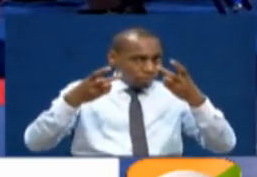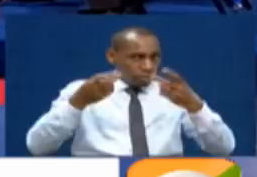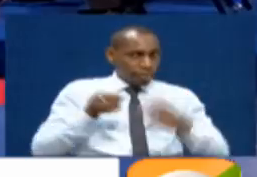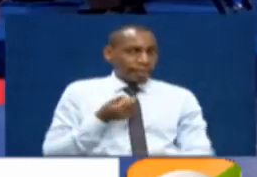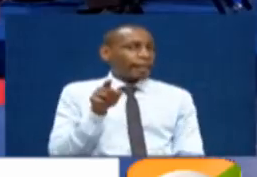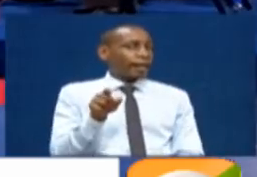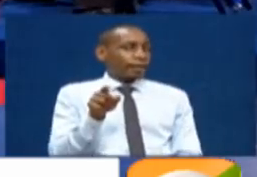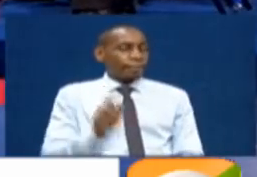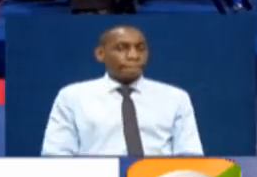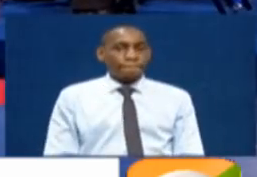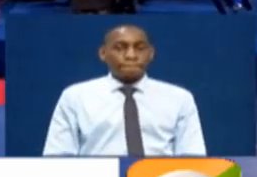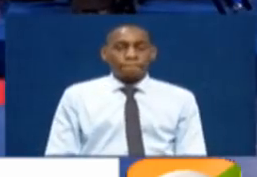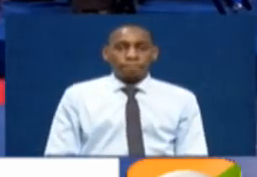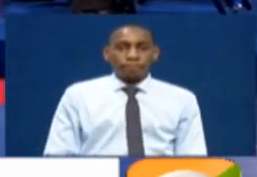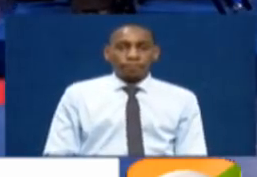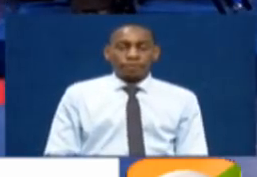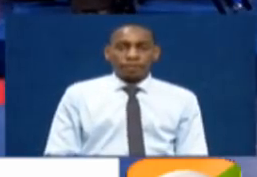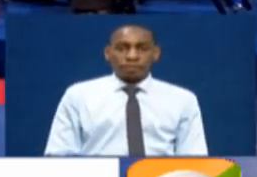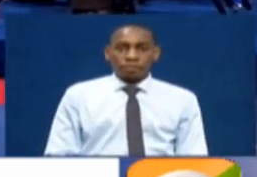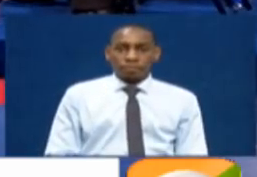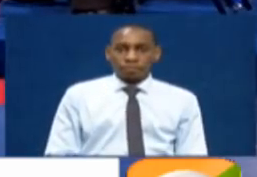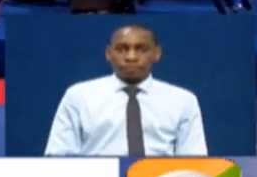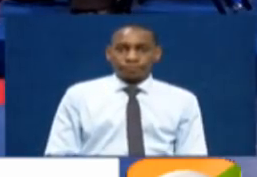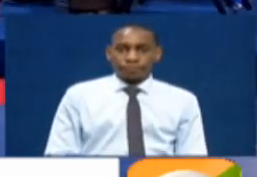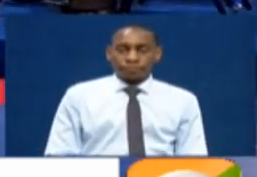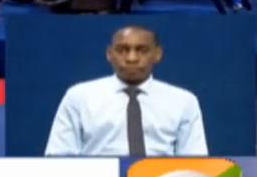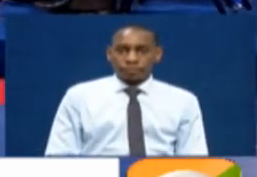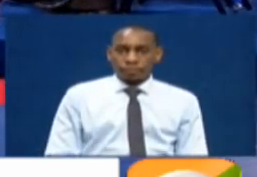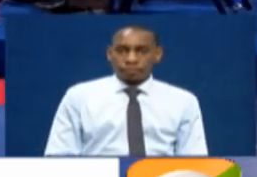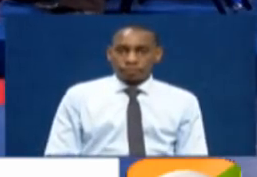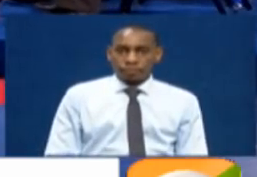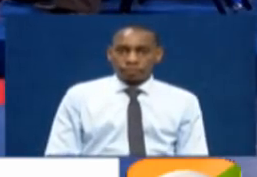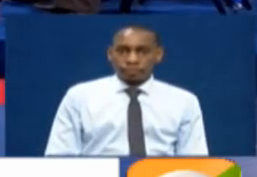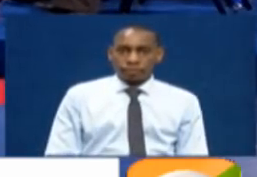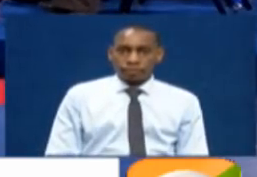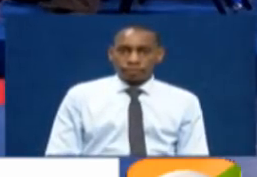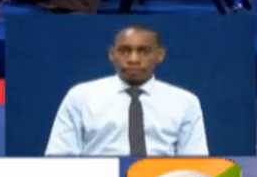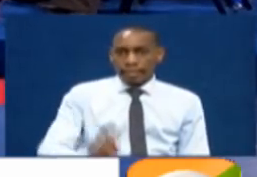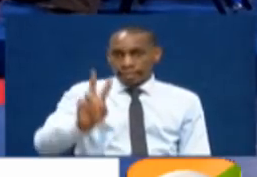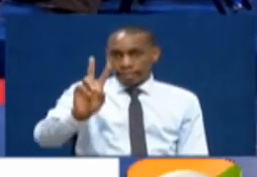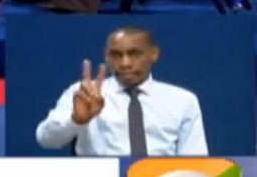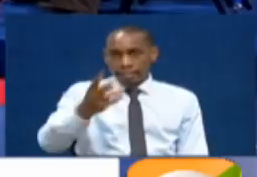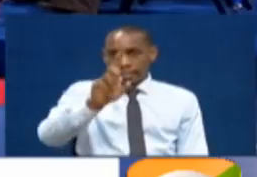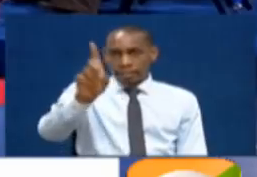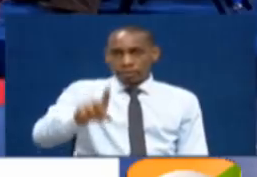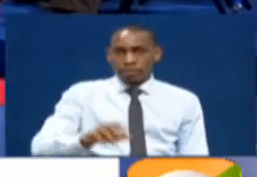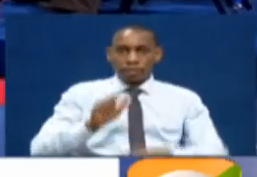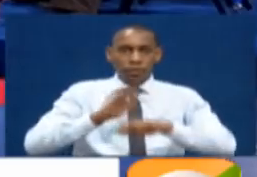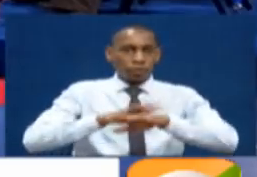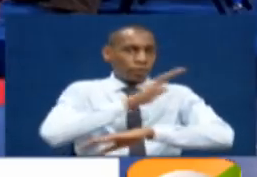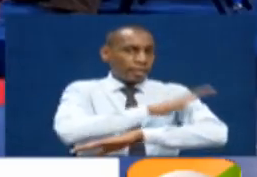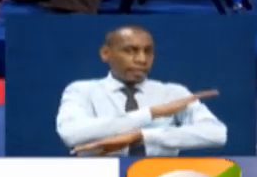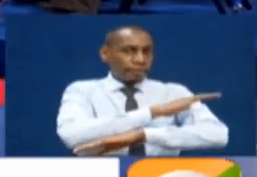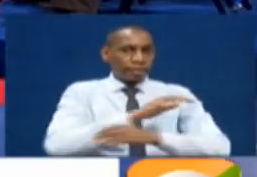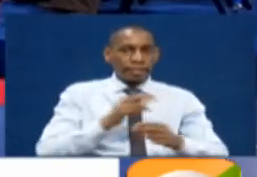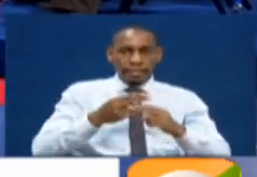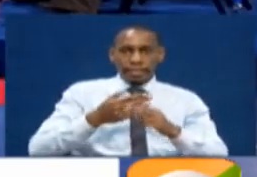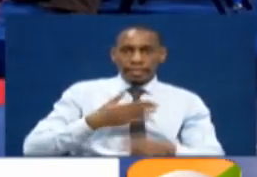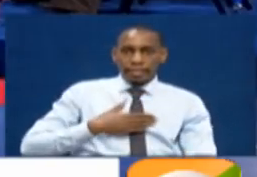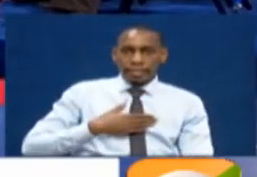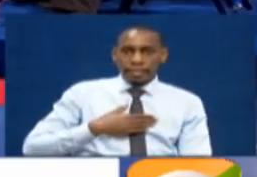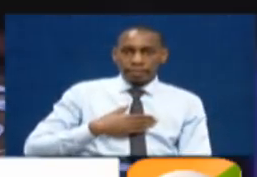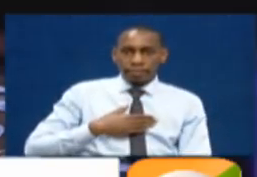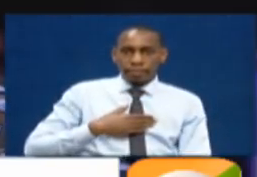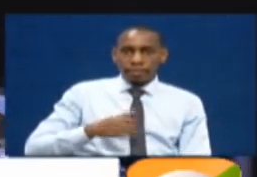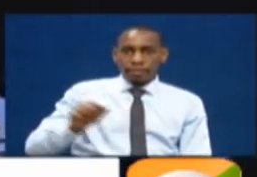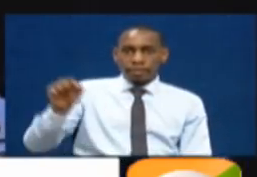all the questions first? I'll I think it's easy for us to address them directly, but let's take the second one. All right, Jerry Tseibe. Thank you. Good evening. My name is Jerry